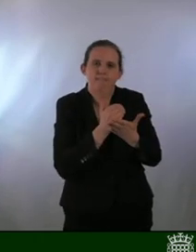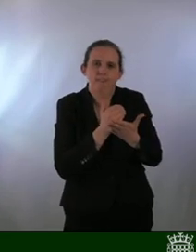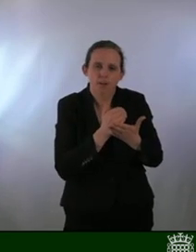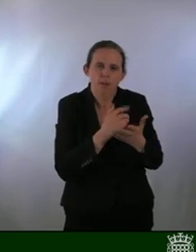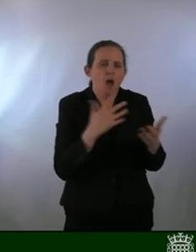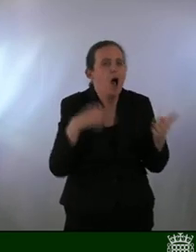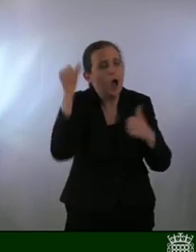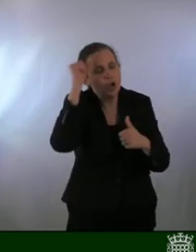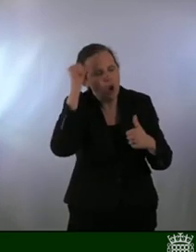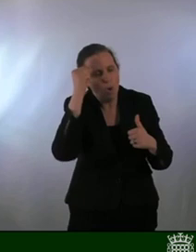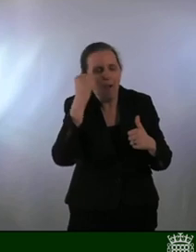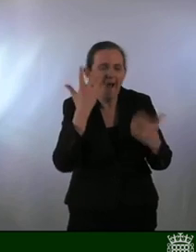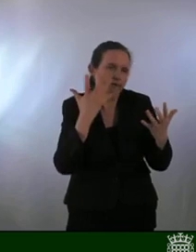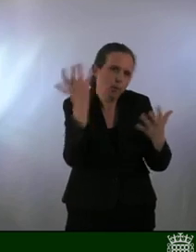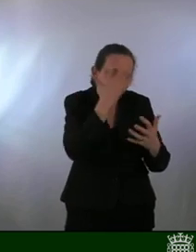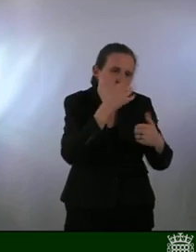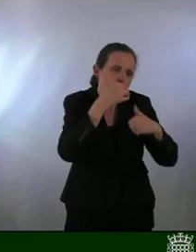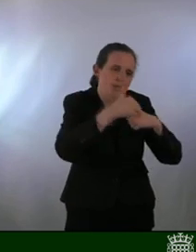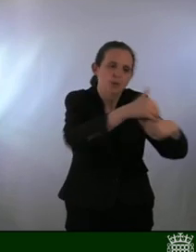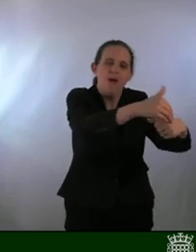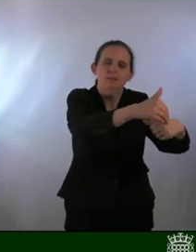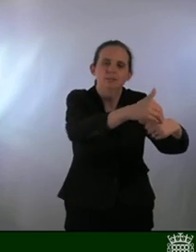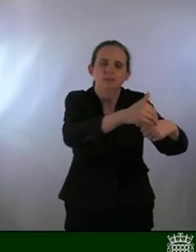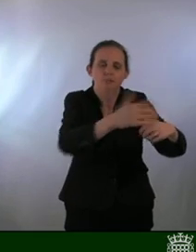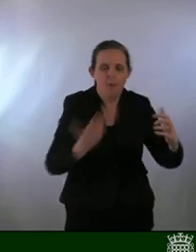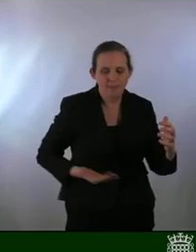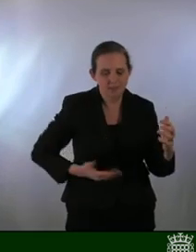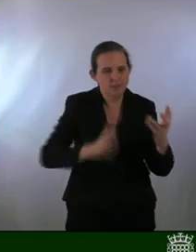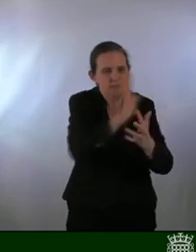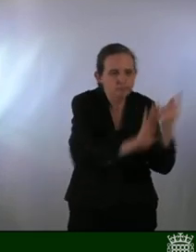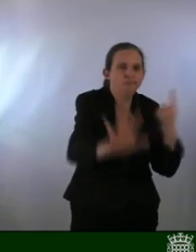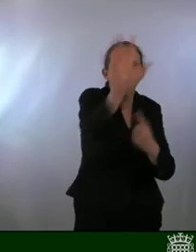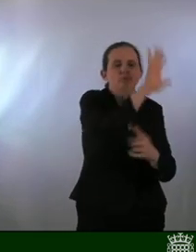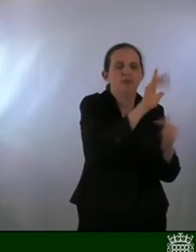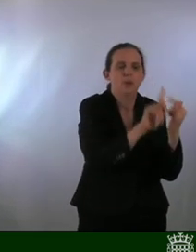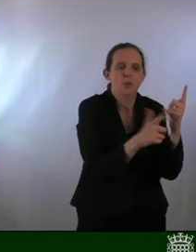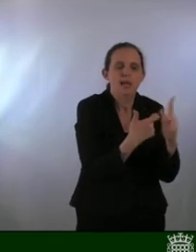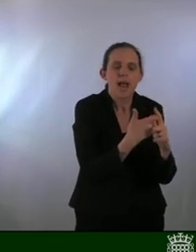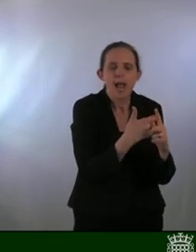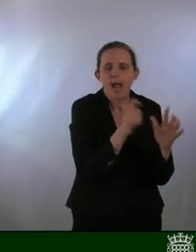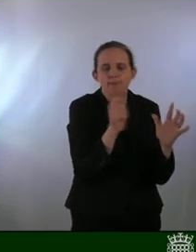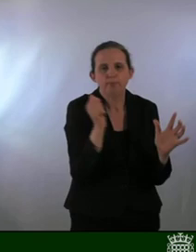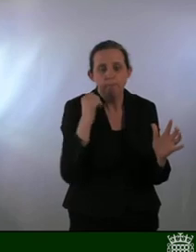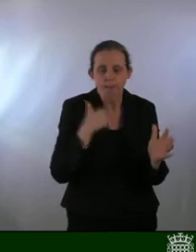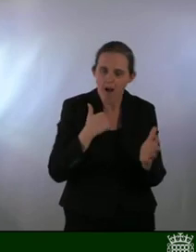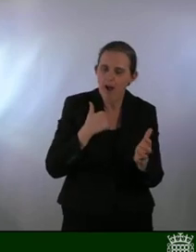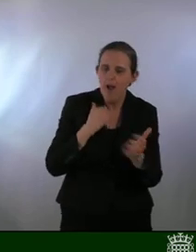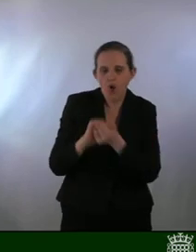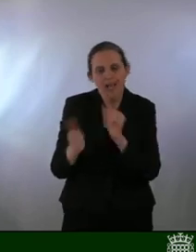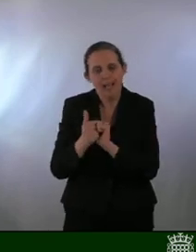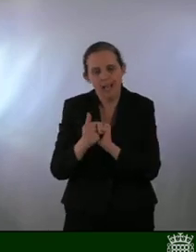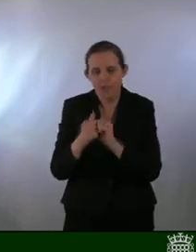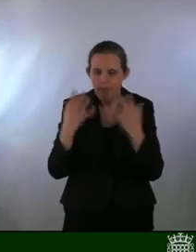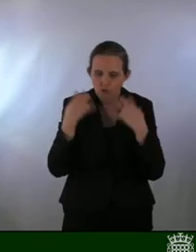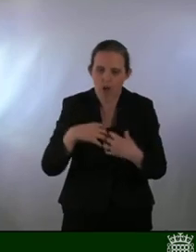huge consequences of that for businesses right across the country, and my right honourable friend, the Chancellor, is leading the